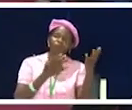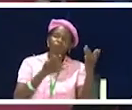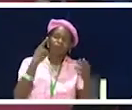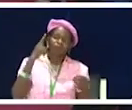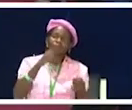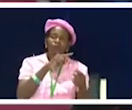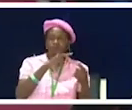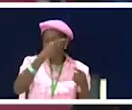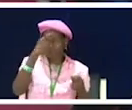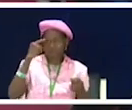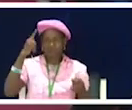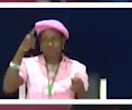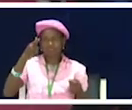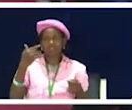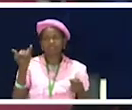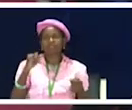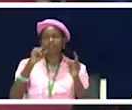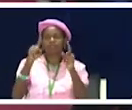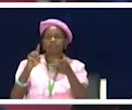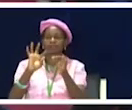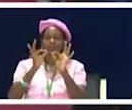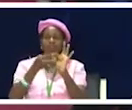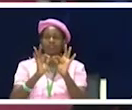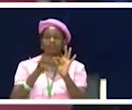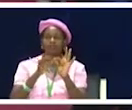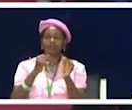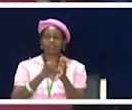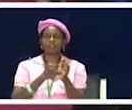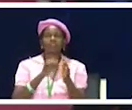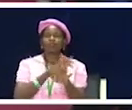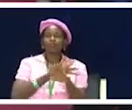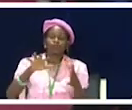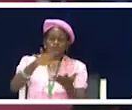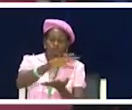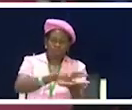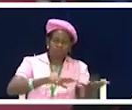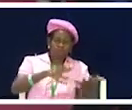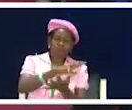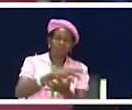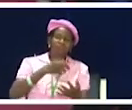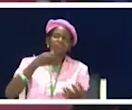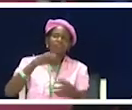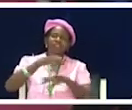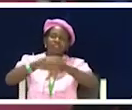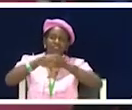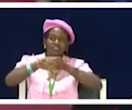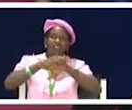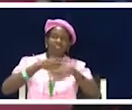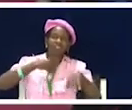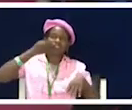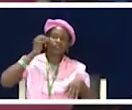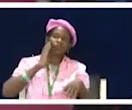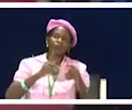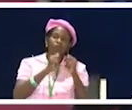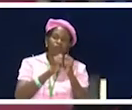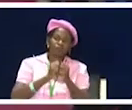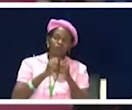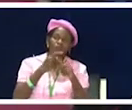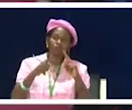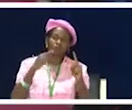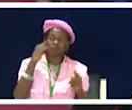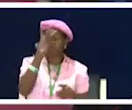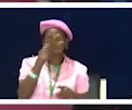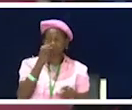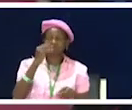will later on come and interpret. Don't mix the languages. But it was a